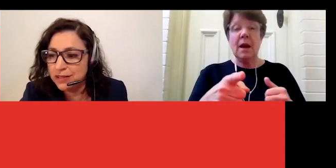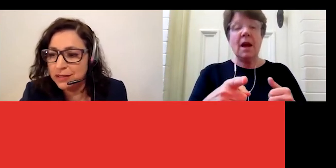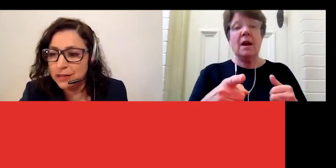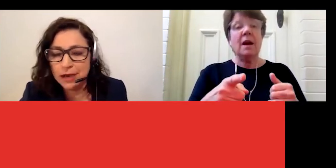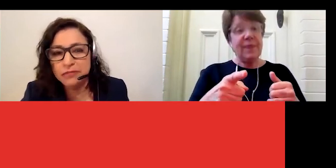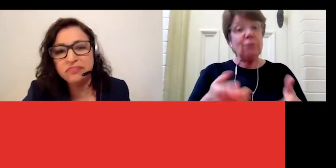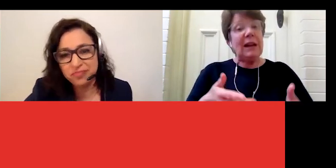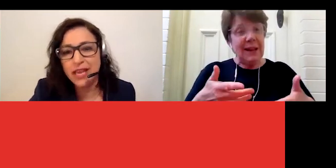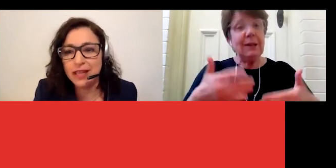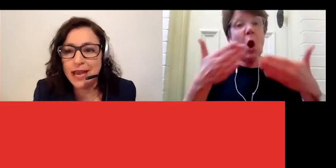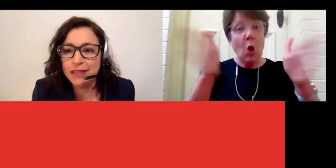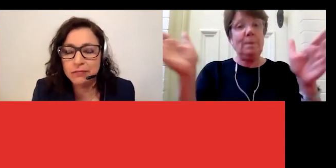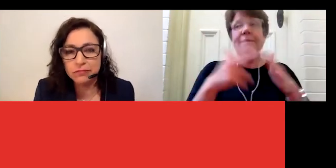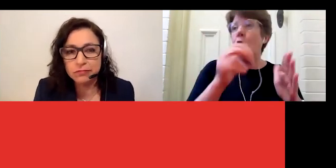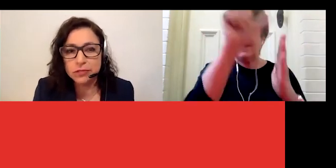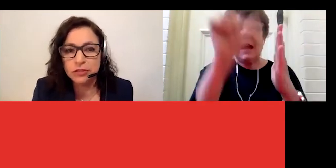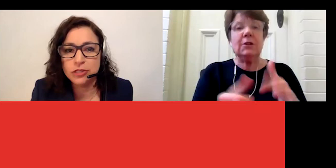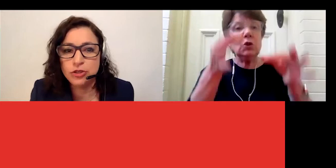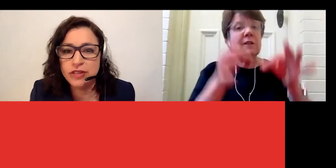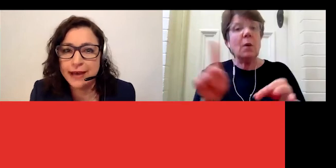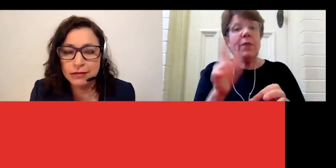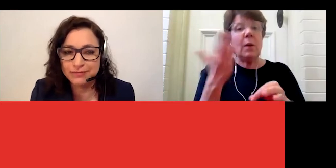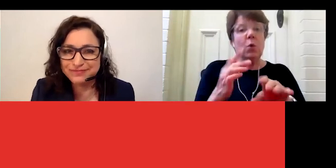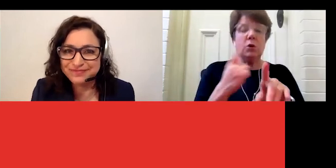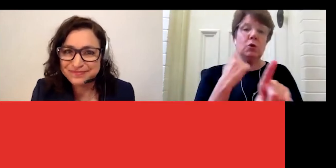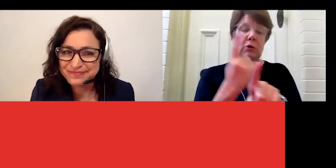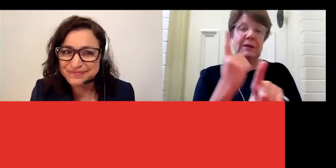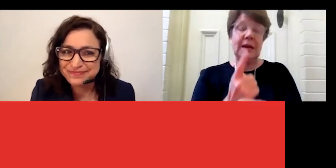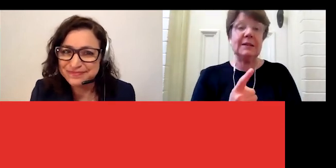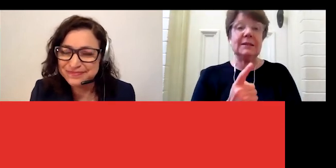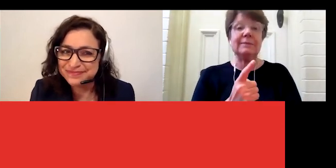but yeah, allow them to do that.